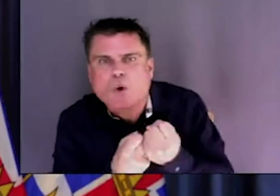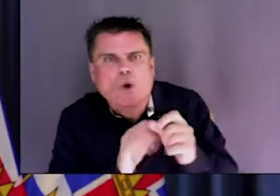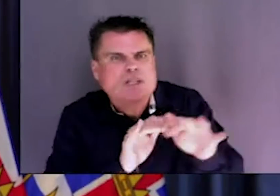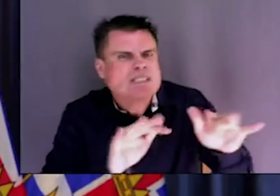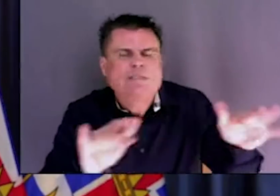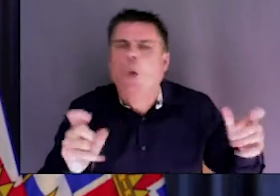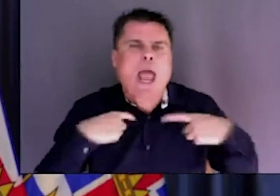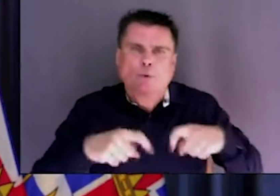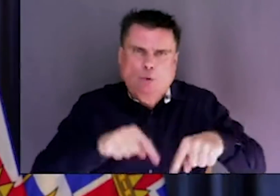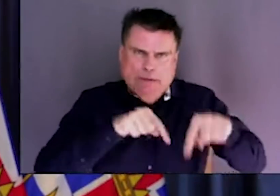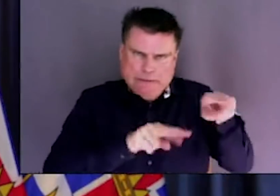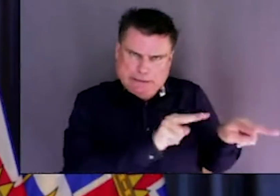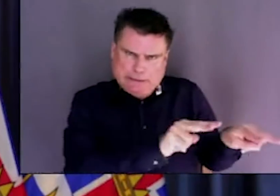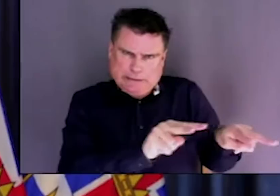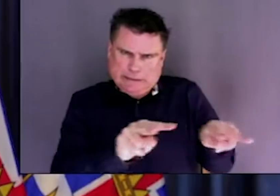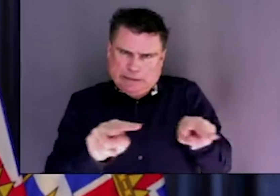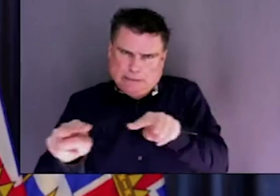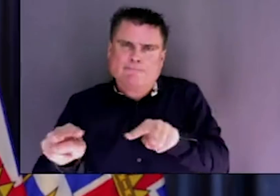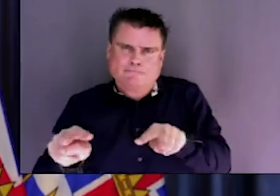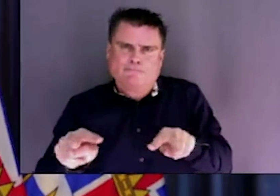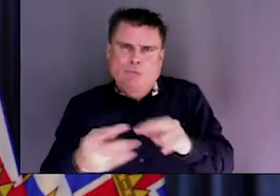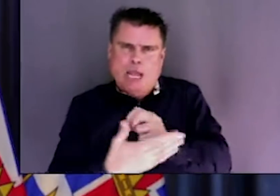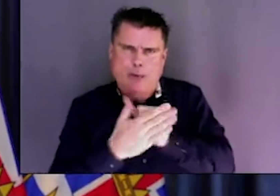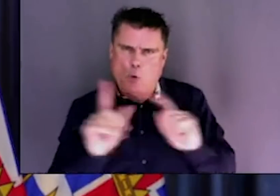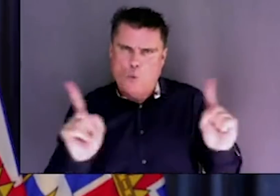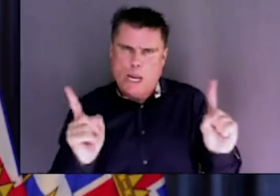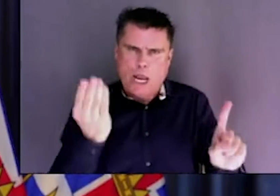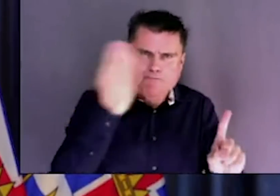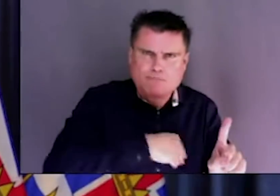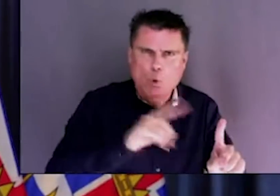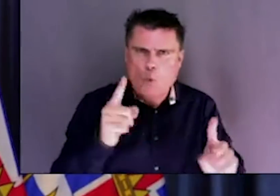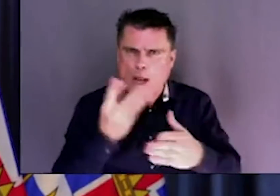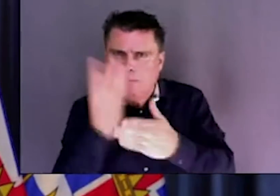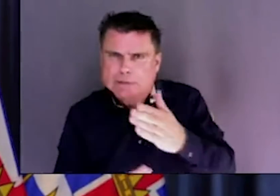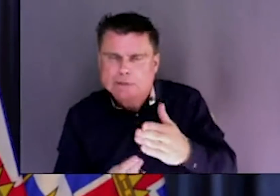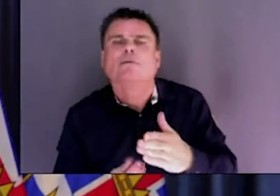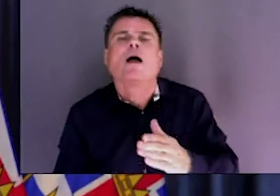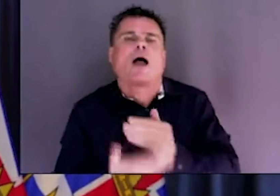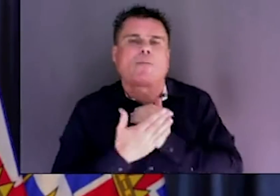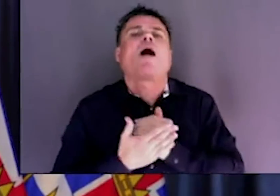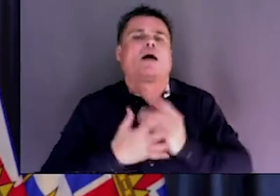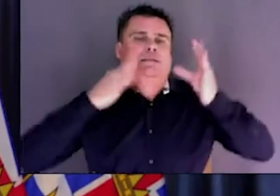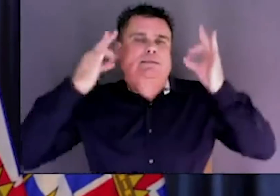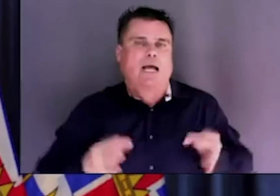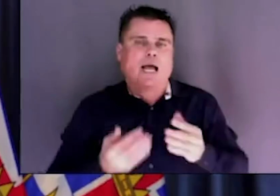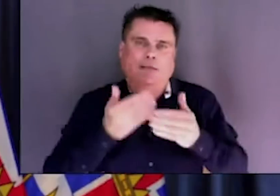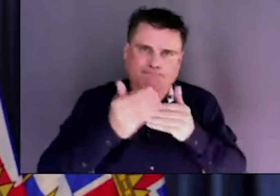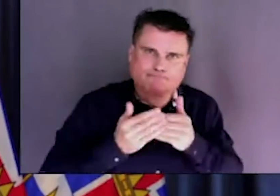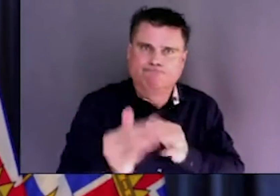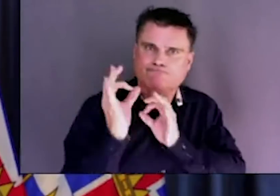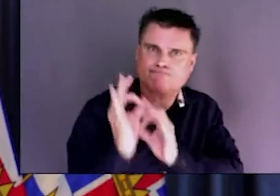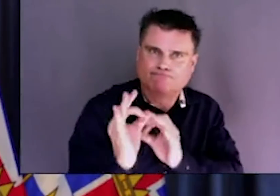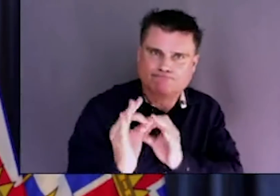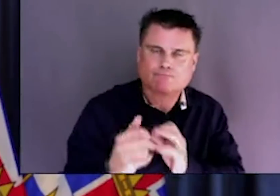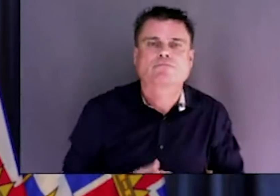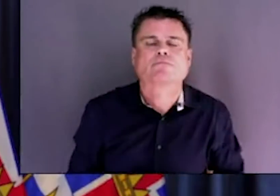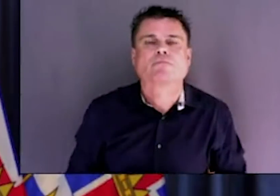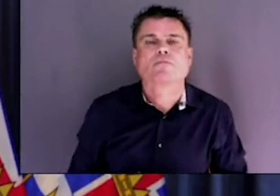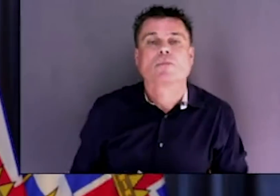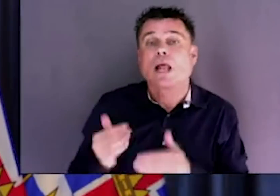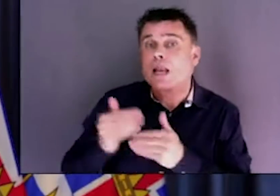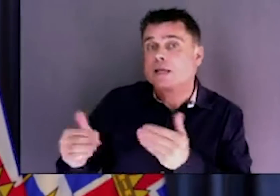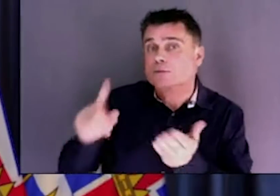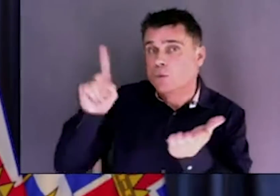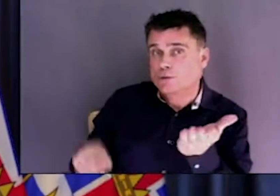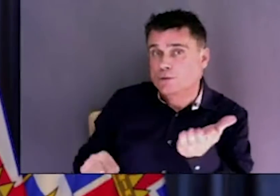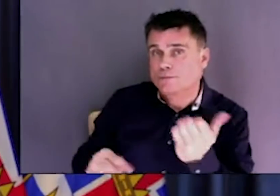I do. Just you mentioned the holidays. You mentioned ferries and saying people maybe just don't travel, don't get on the ferries. Heading into